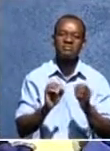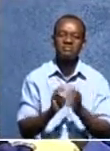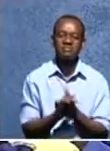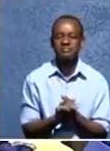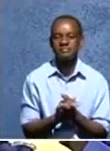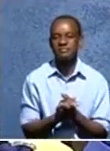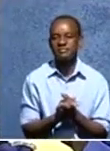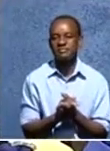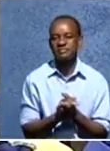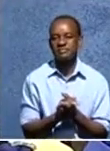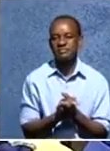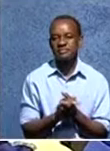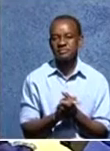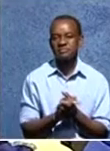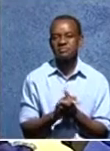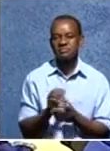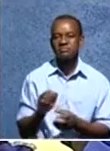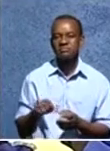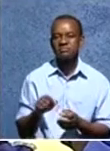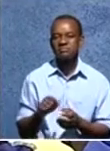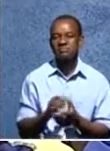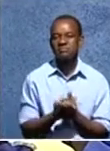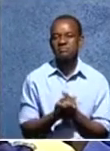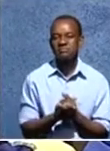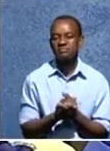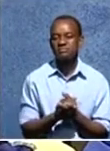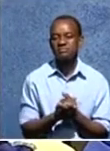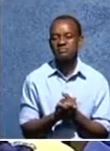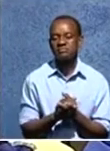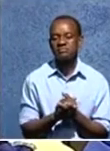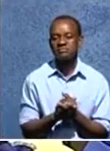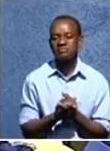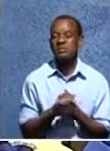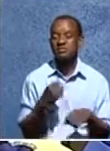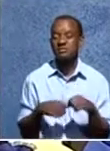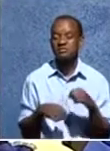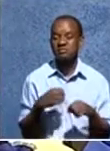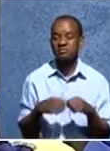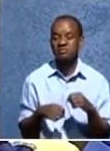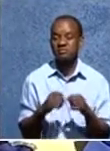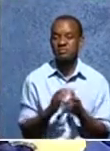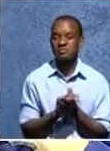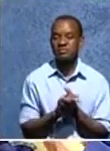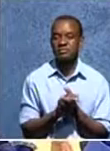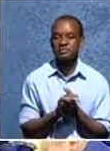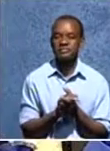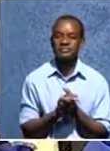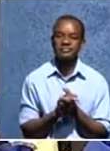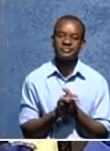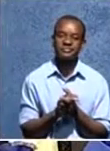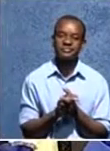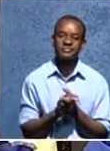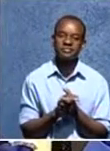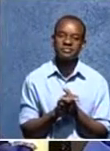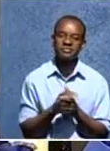but very often, in especially in the tourism or hospitality field, the perception of quality or qualification is